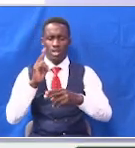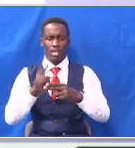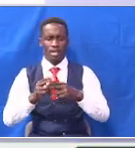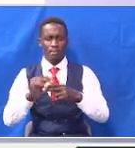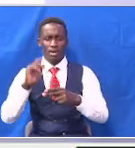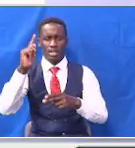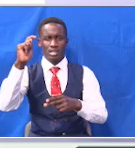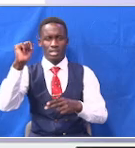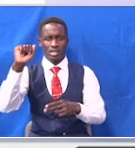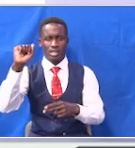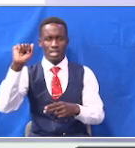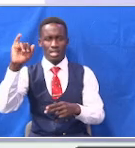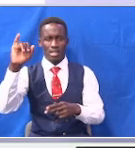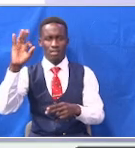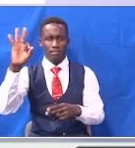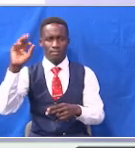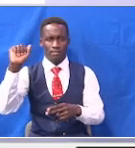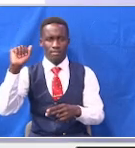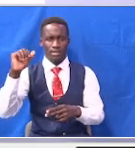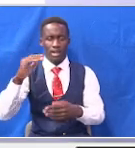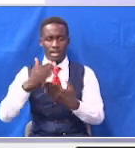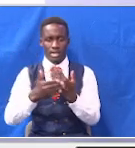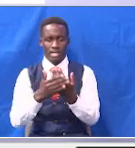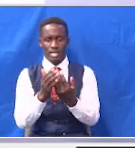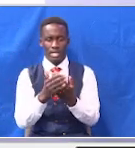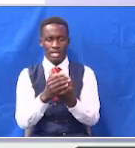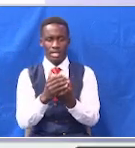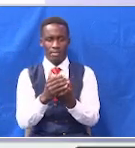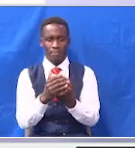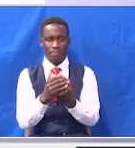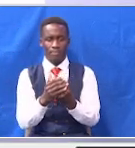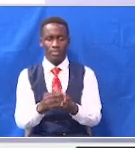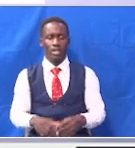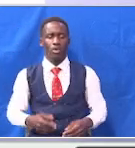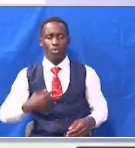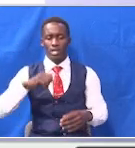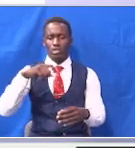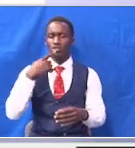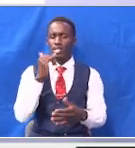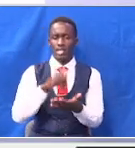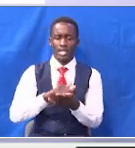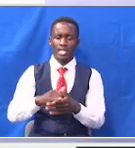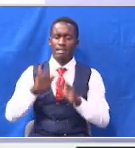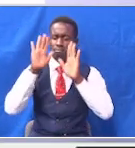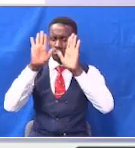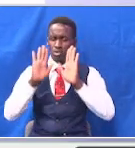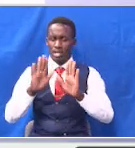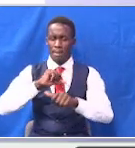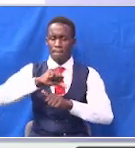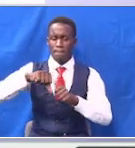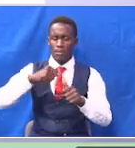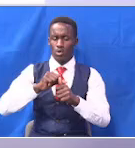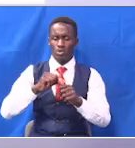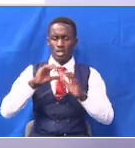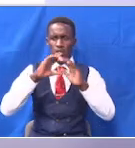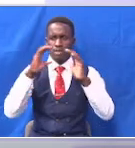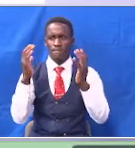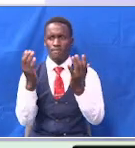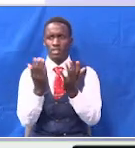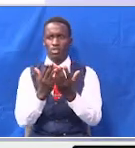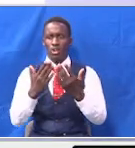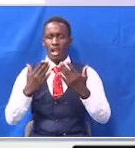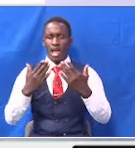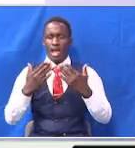Taifa Care. And I think all we need to say is it's fundamental and it's about universal health coverage. Health coverage